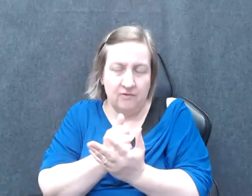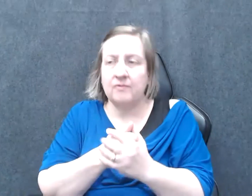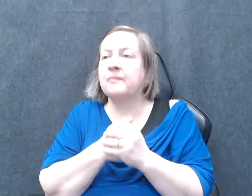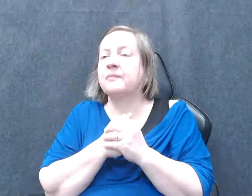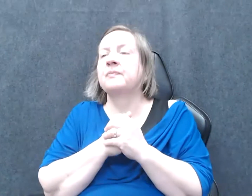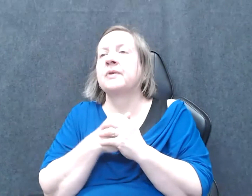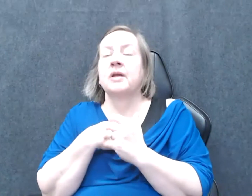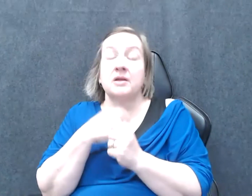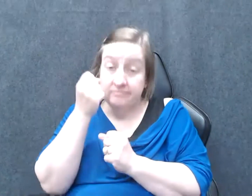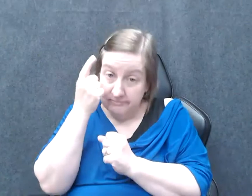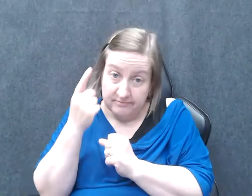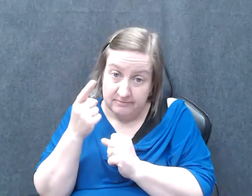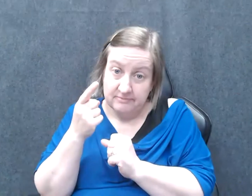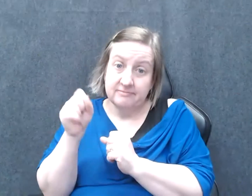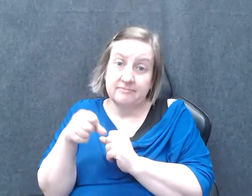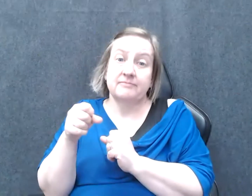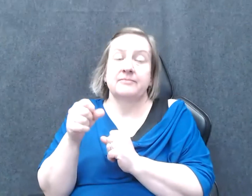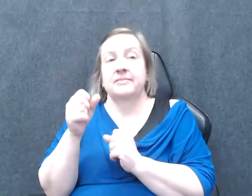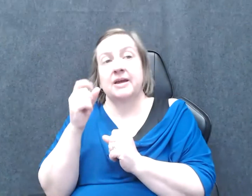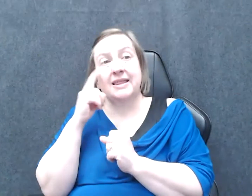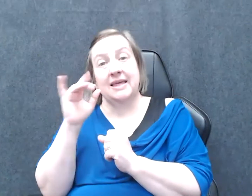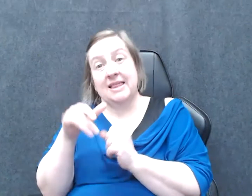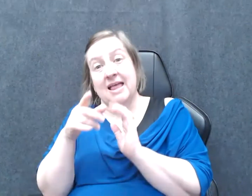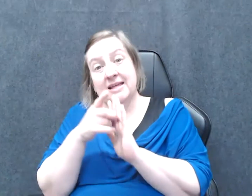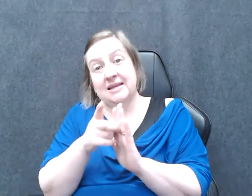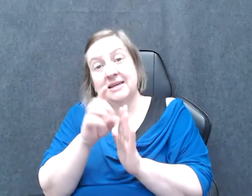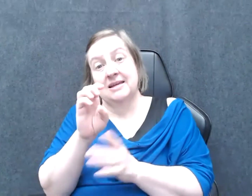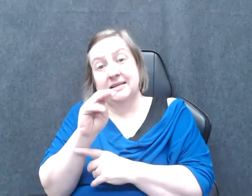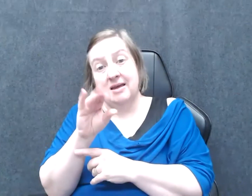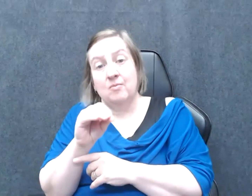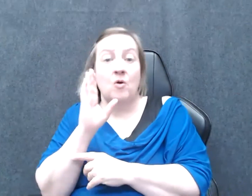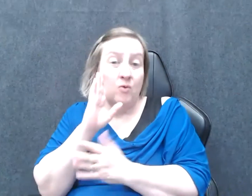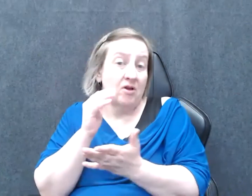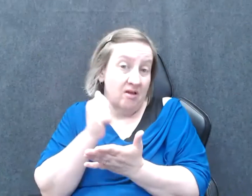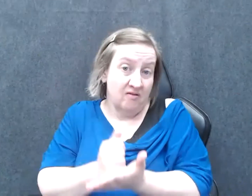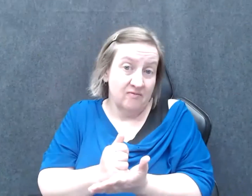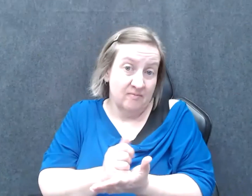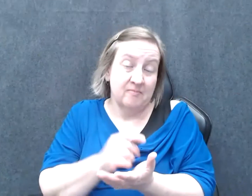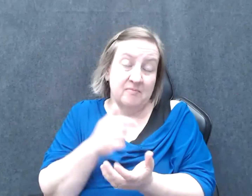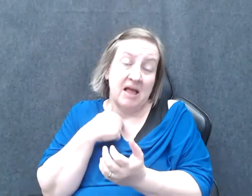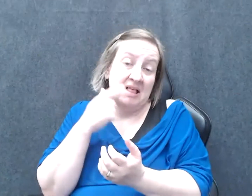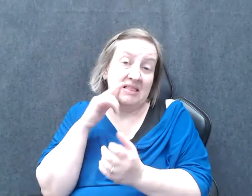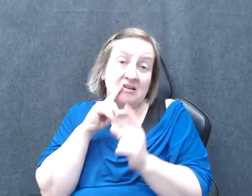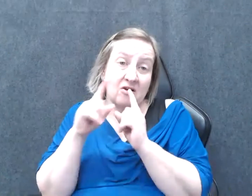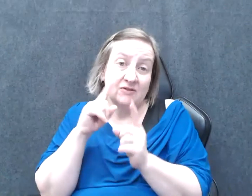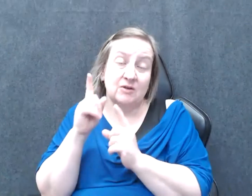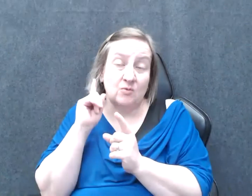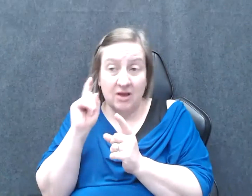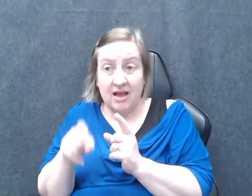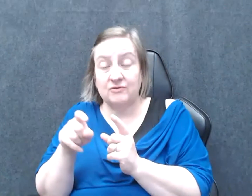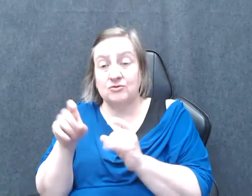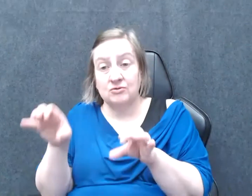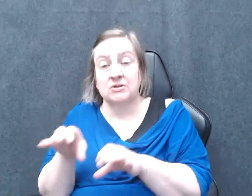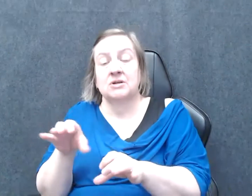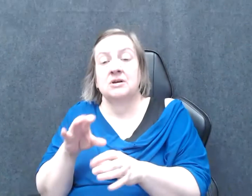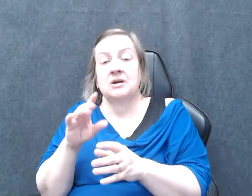I hear you. I think having those demos would be helpful. So I think that's a conversation we're going to have concerning